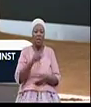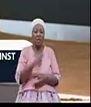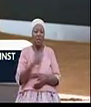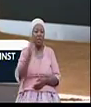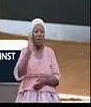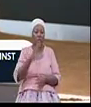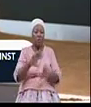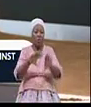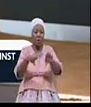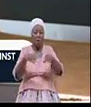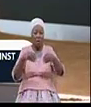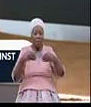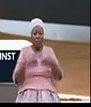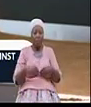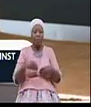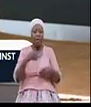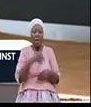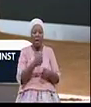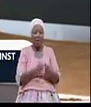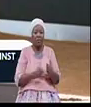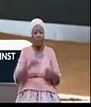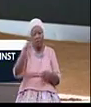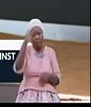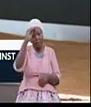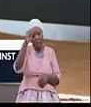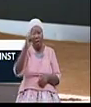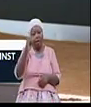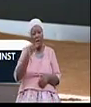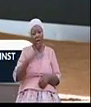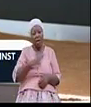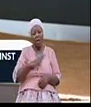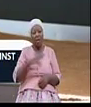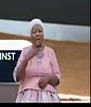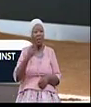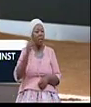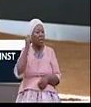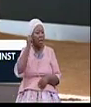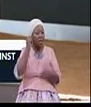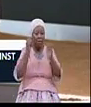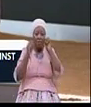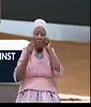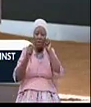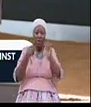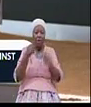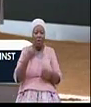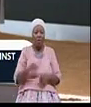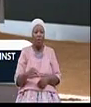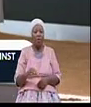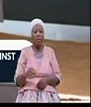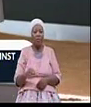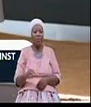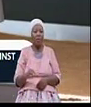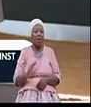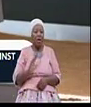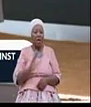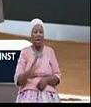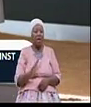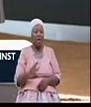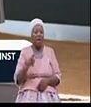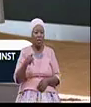give me every man the hearings of his prey, for